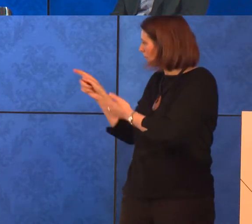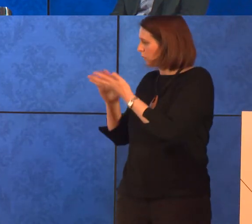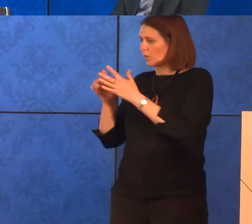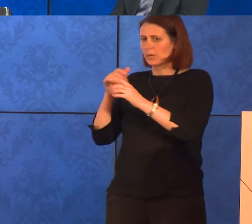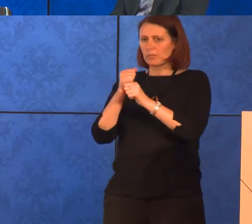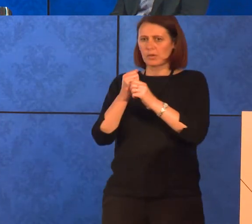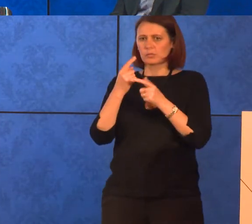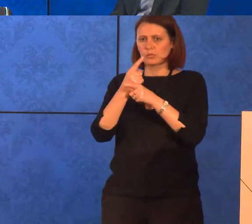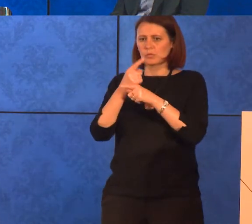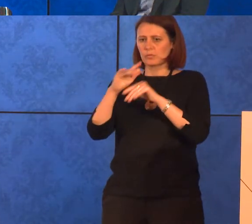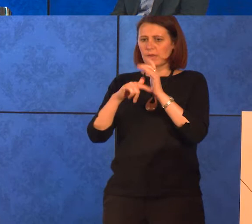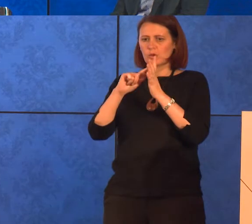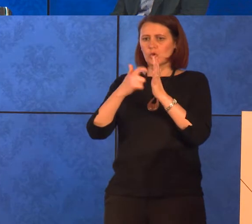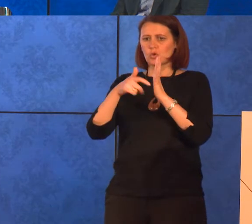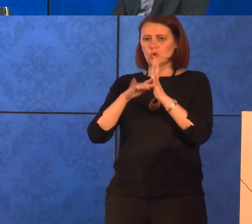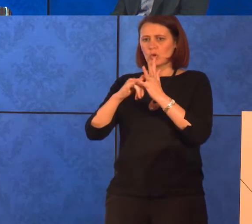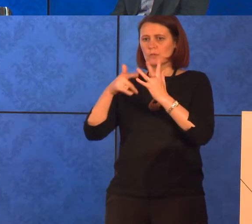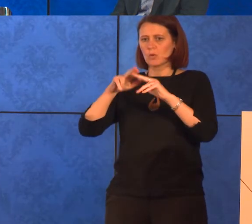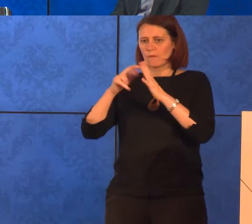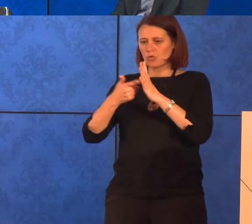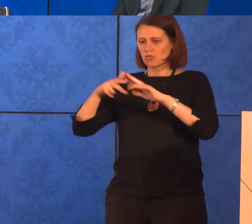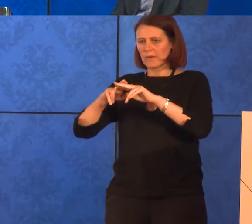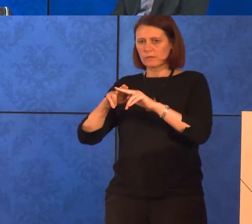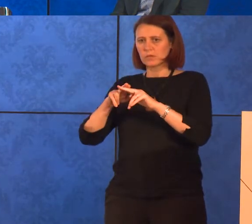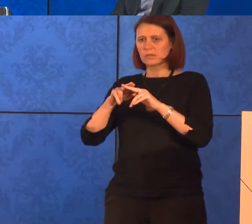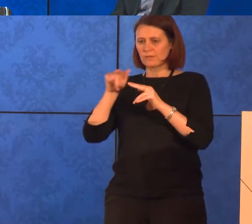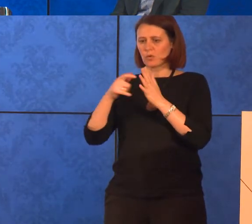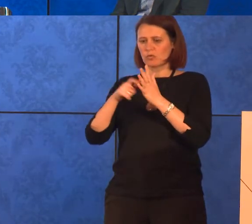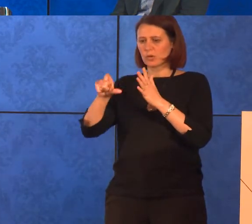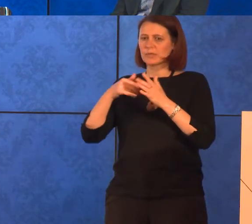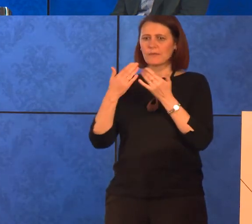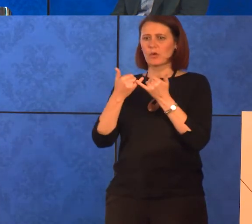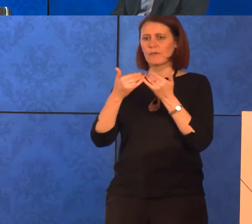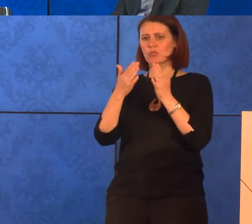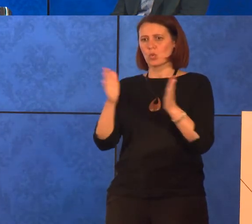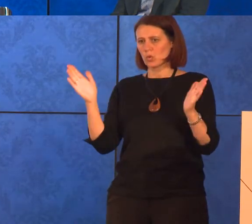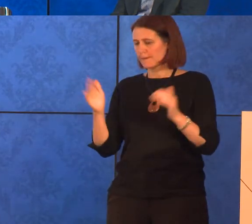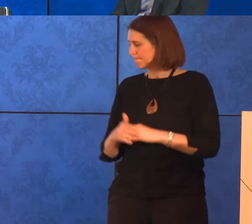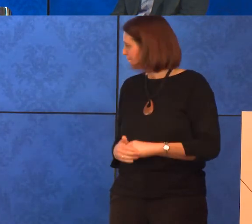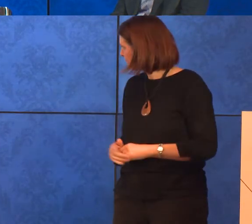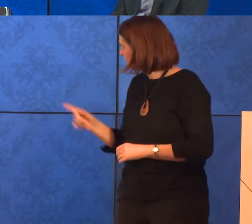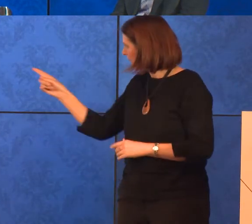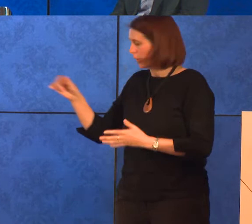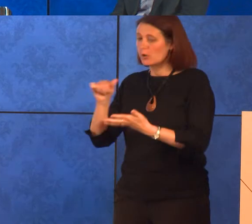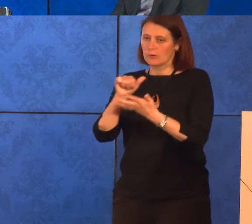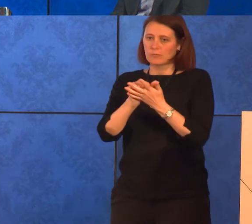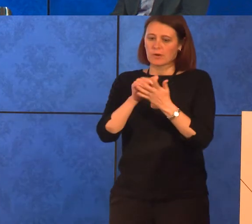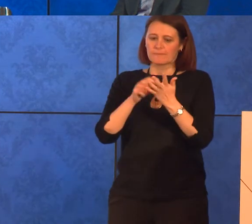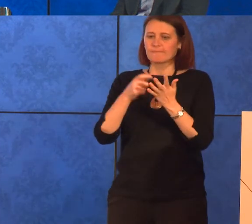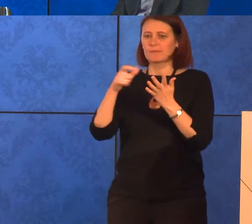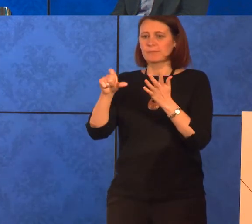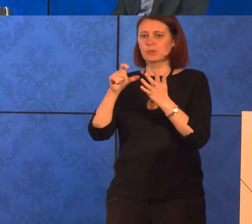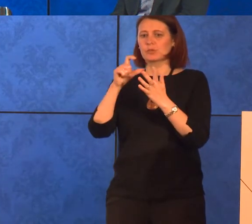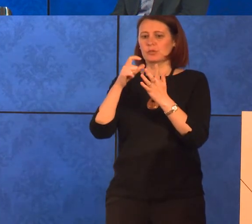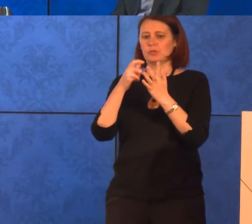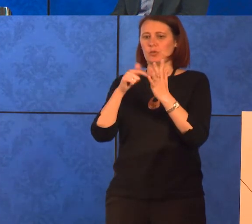of reference for the Royal Commission are quite broad. I mean, you're right, the Royal Commission terms of reference